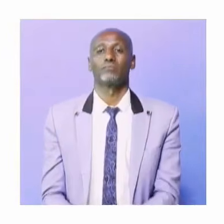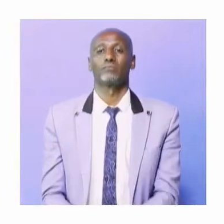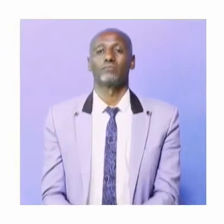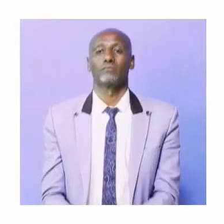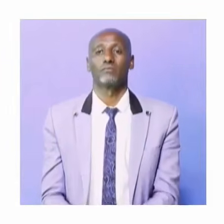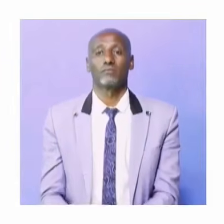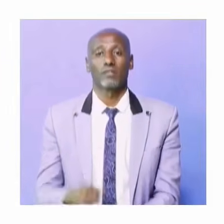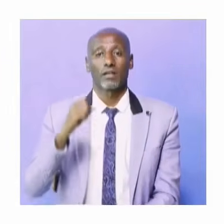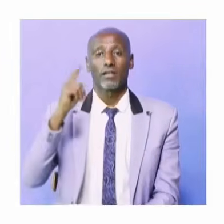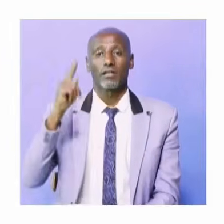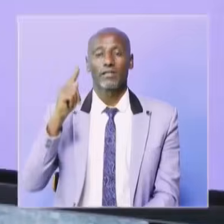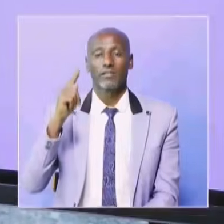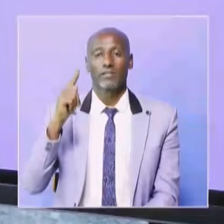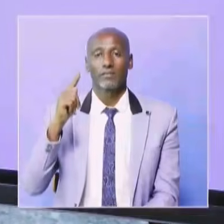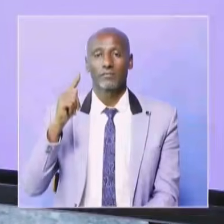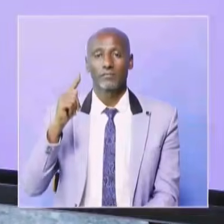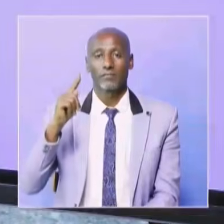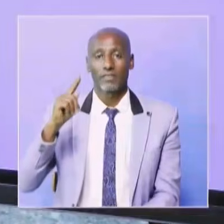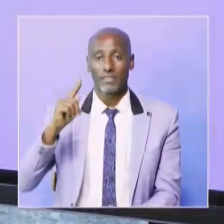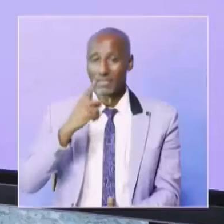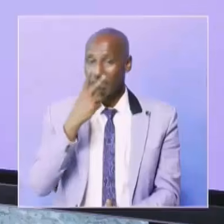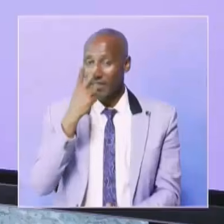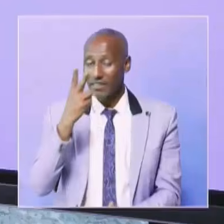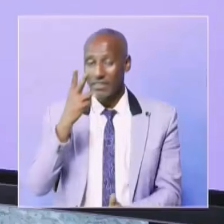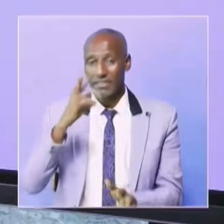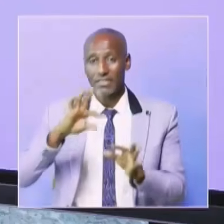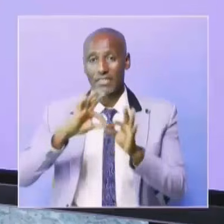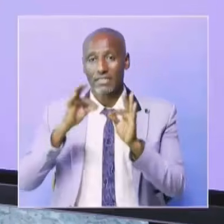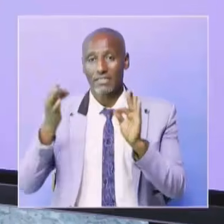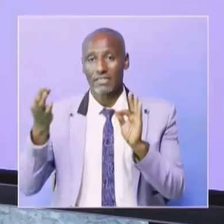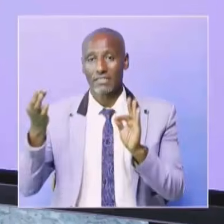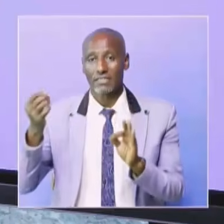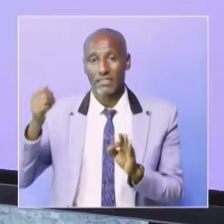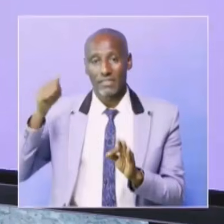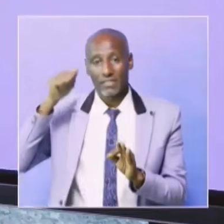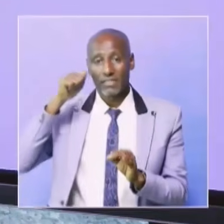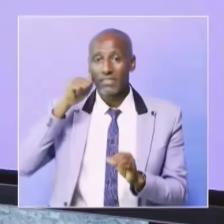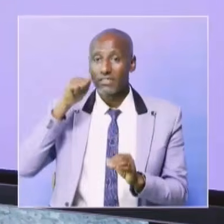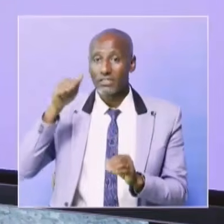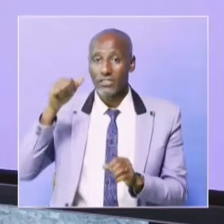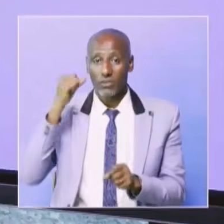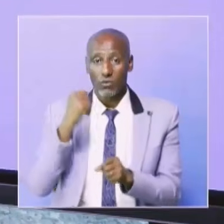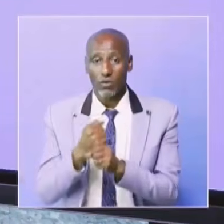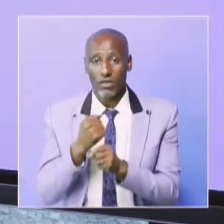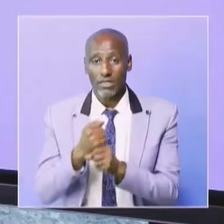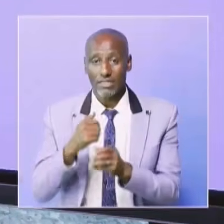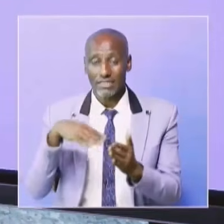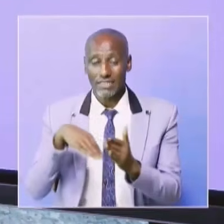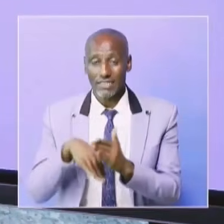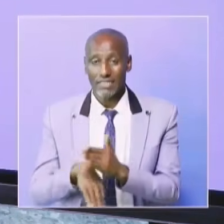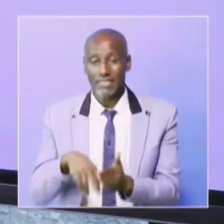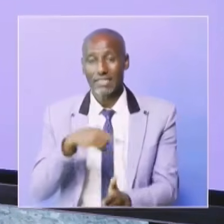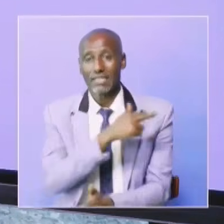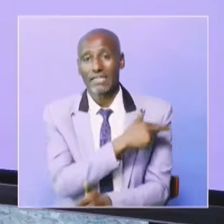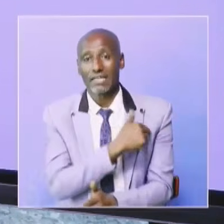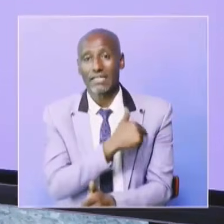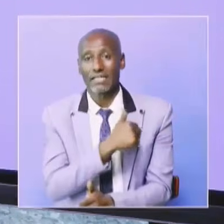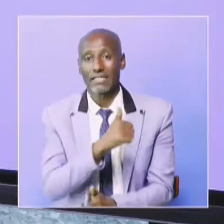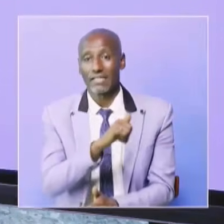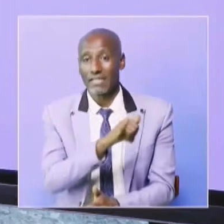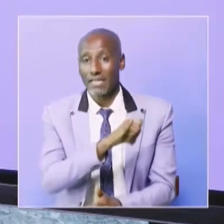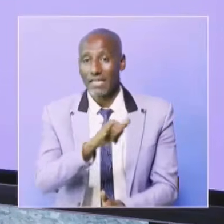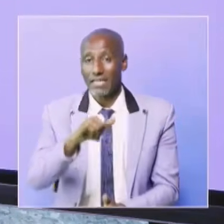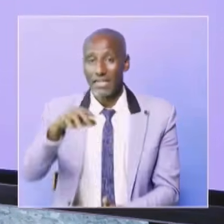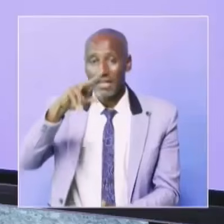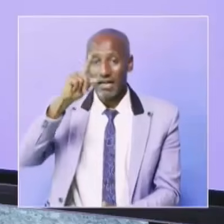All right, let us see these sentences. The first one, she works in the clinic. They asked a